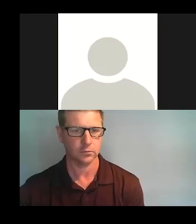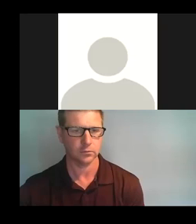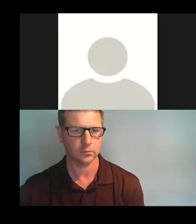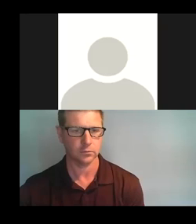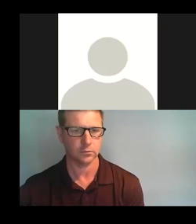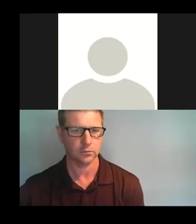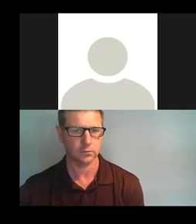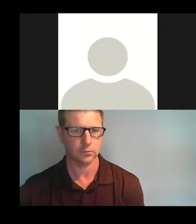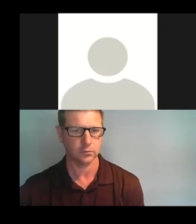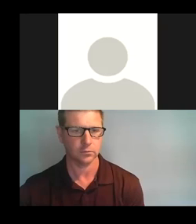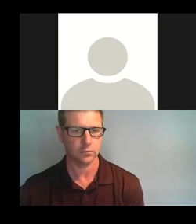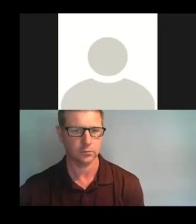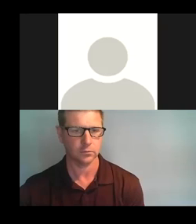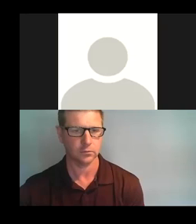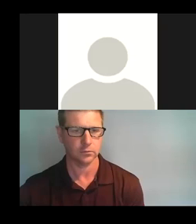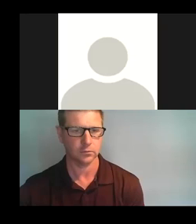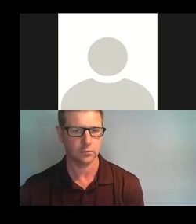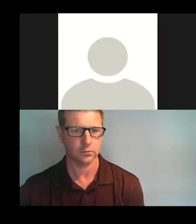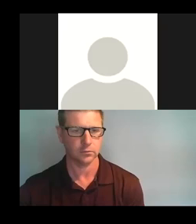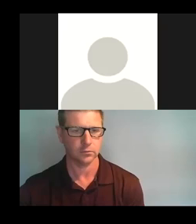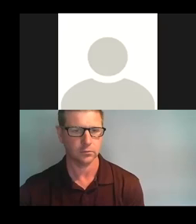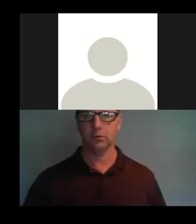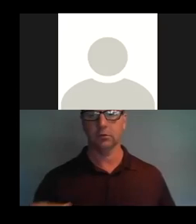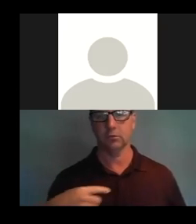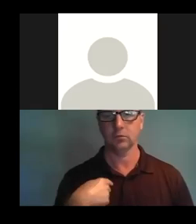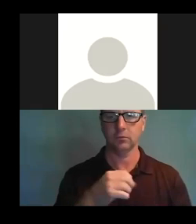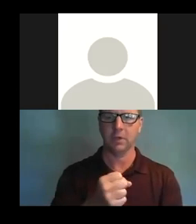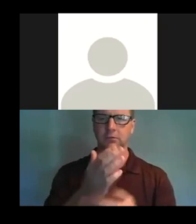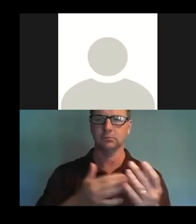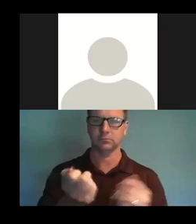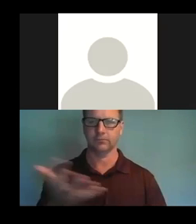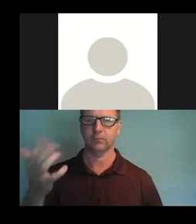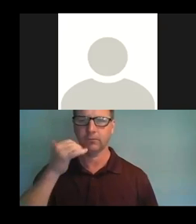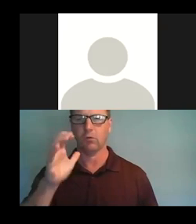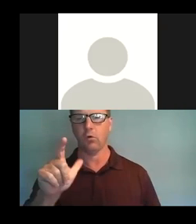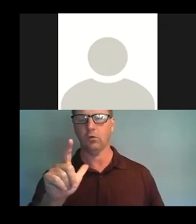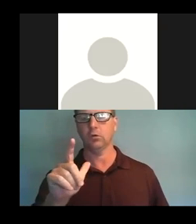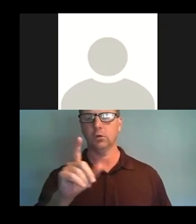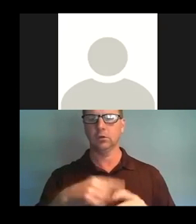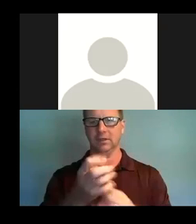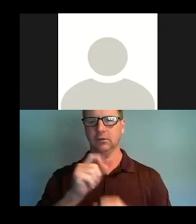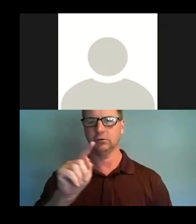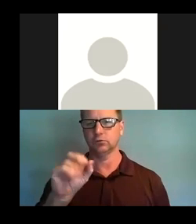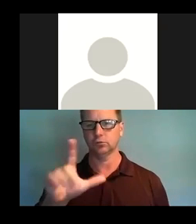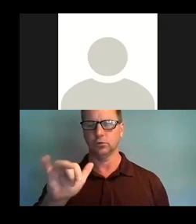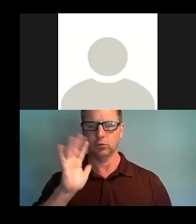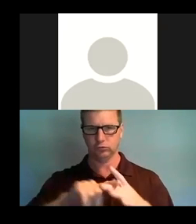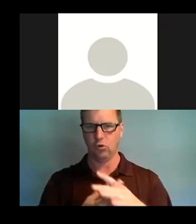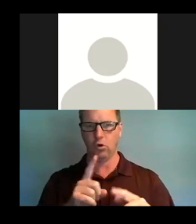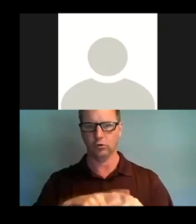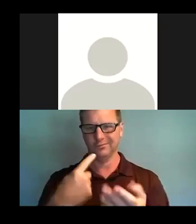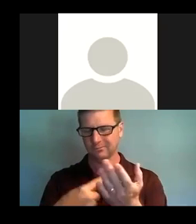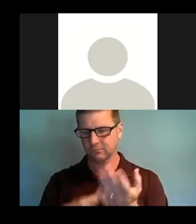possible. He, you know, made several phone calls on our behalf to be able to get a tool that would start to address some of